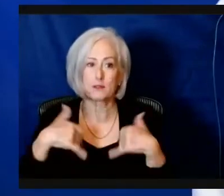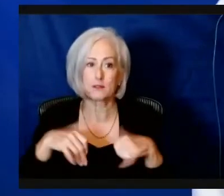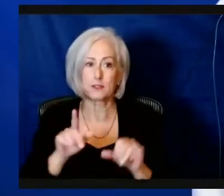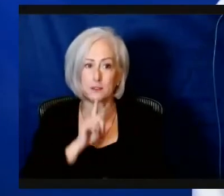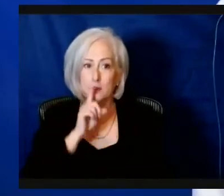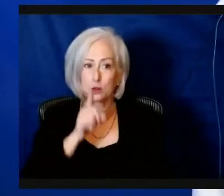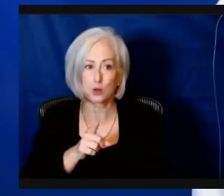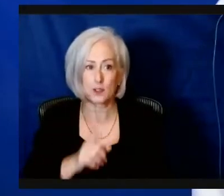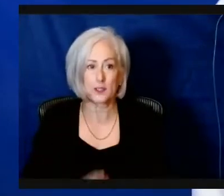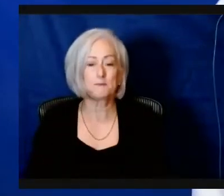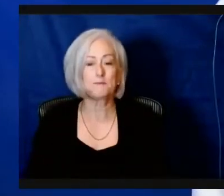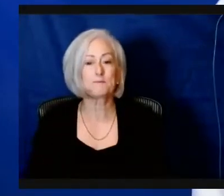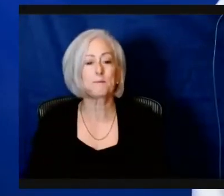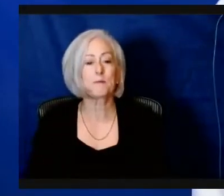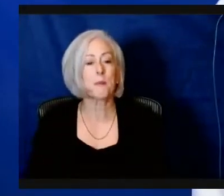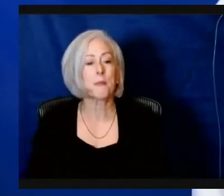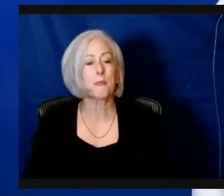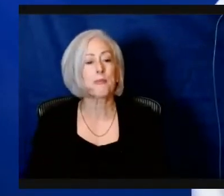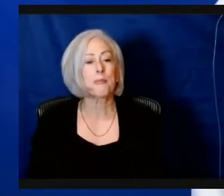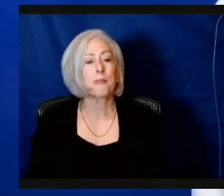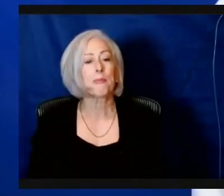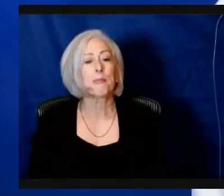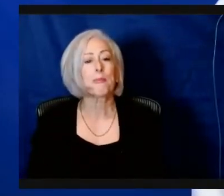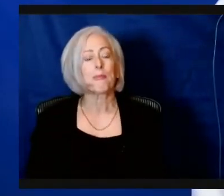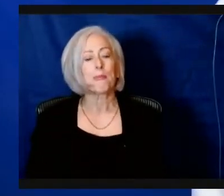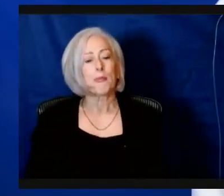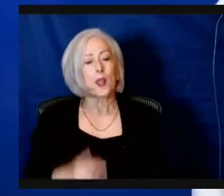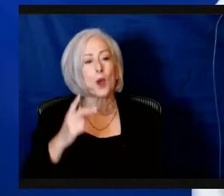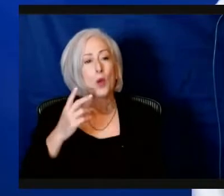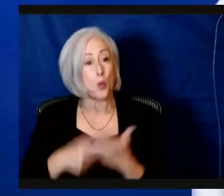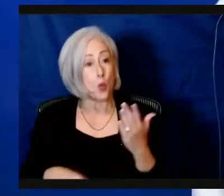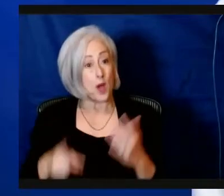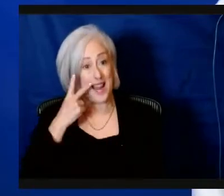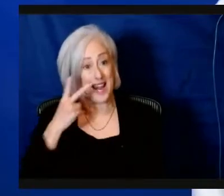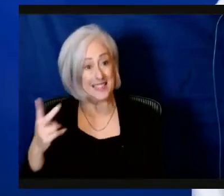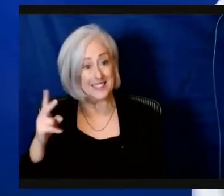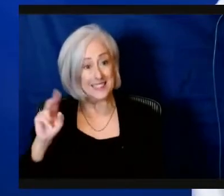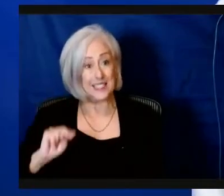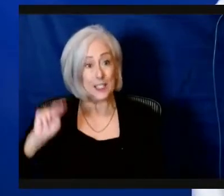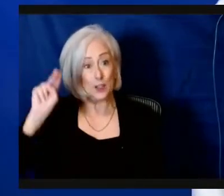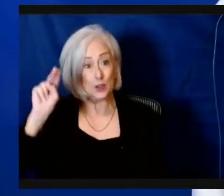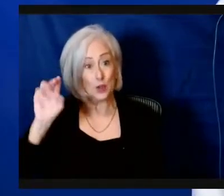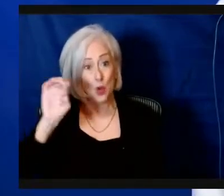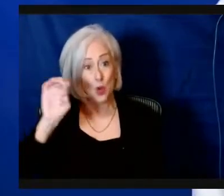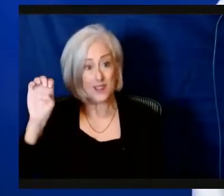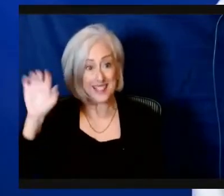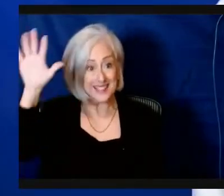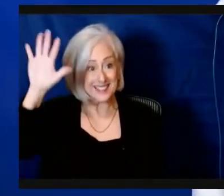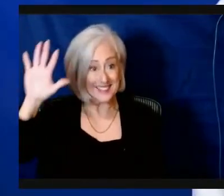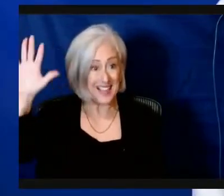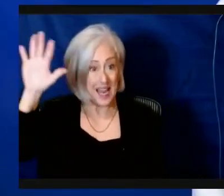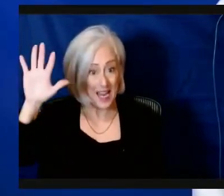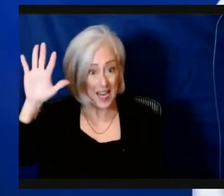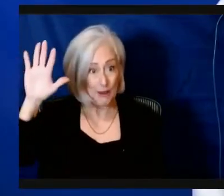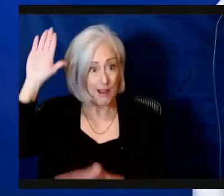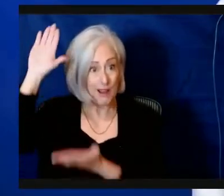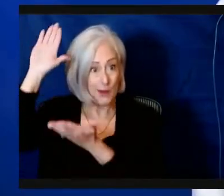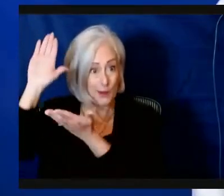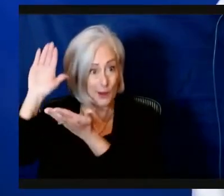The signals out there that I'm seeing, Northeast cases have actually flattened and started to go down. Far West cases starting to flatten